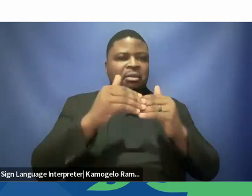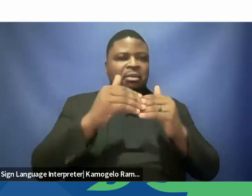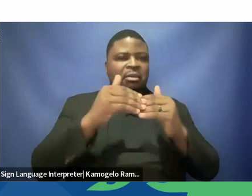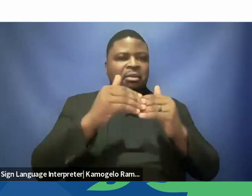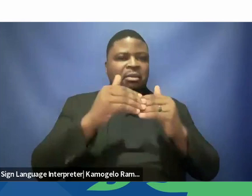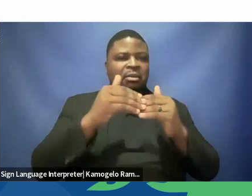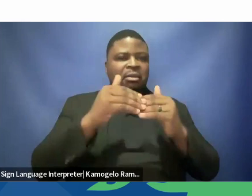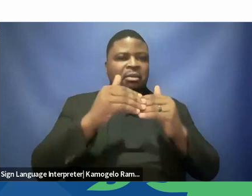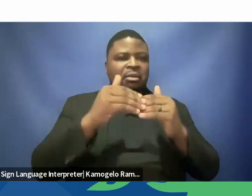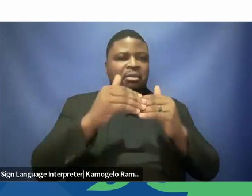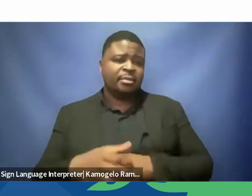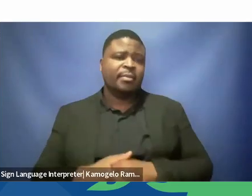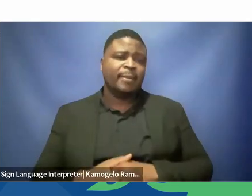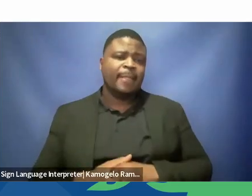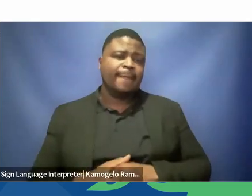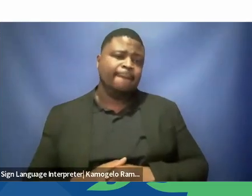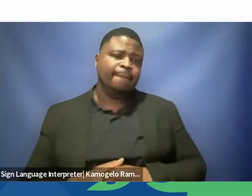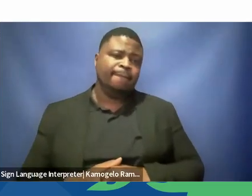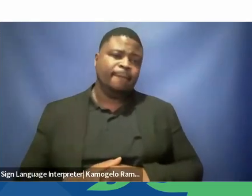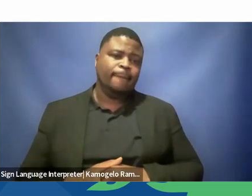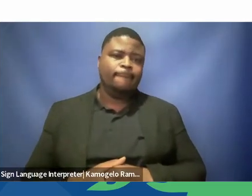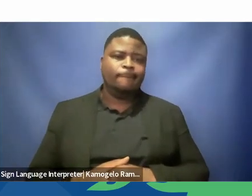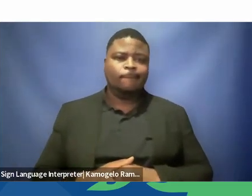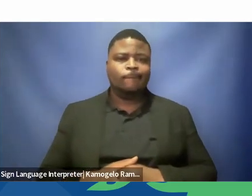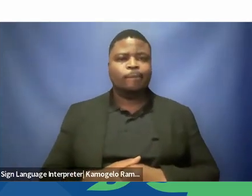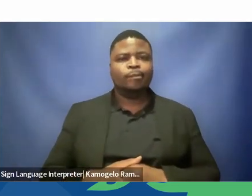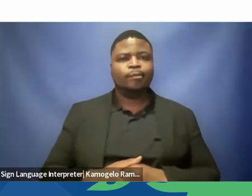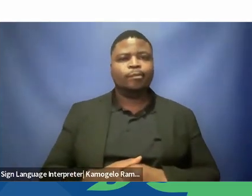drugs and a consequence of chemsex.